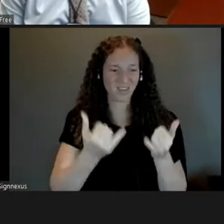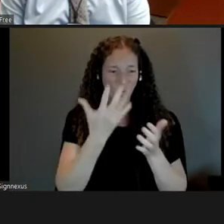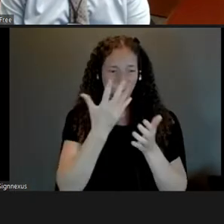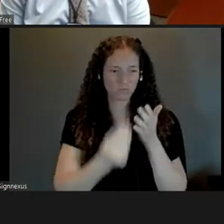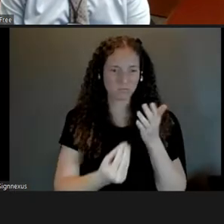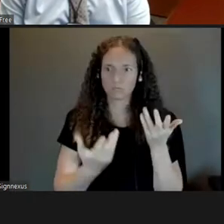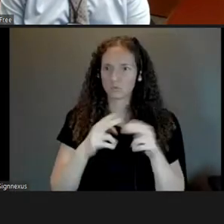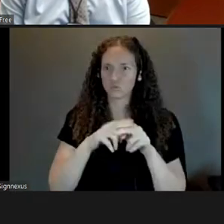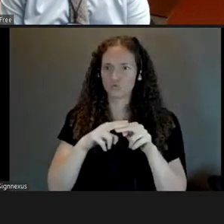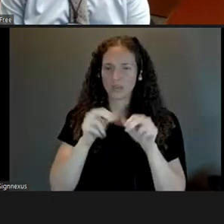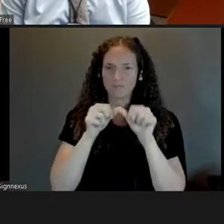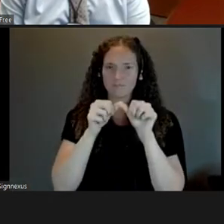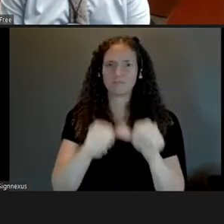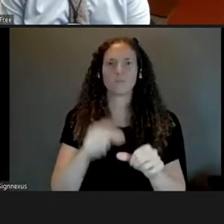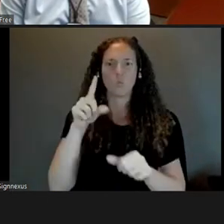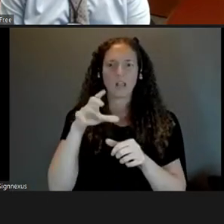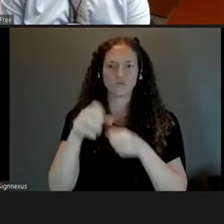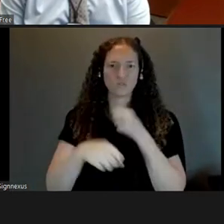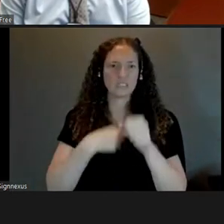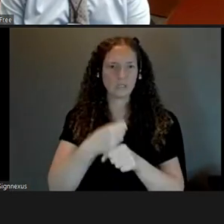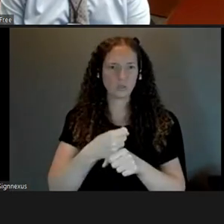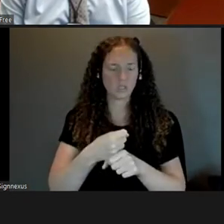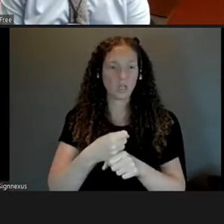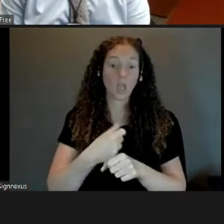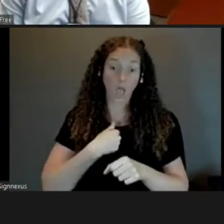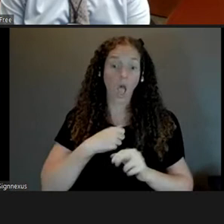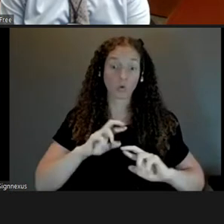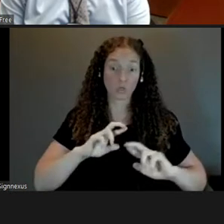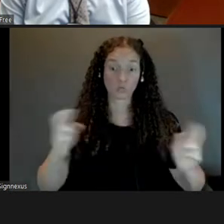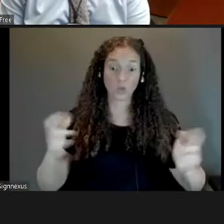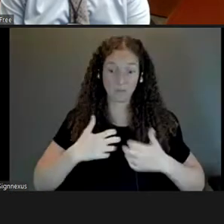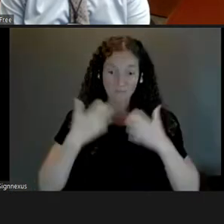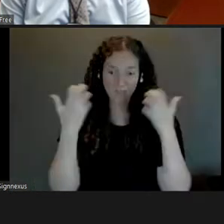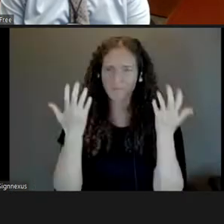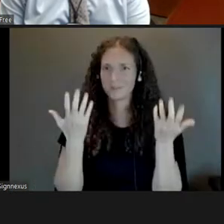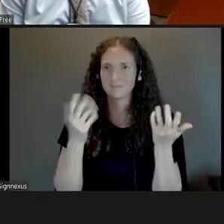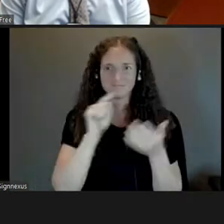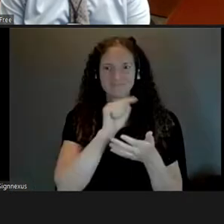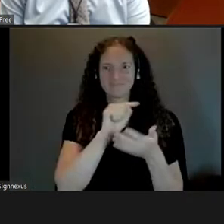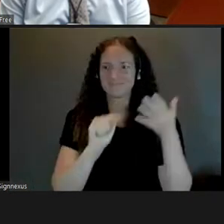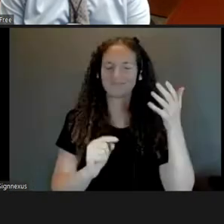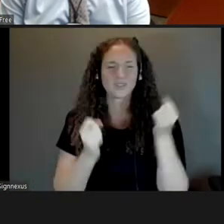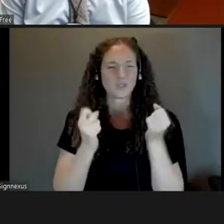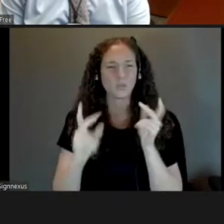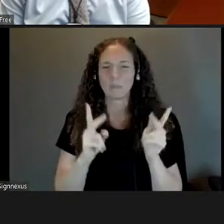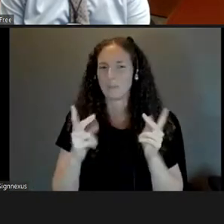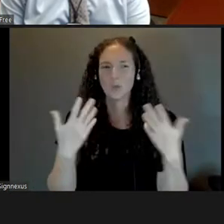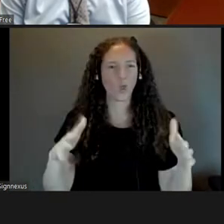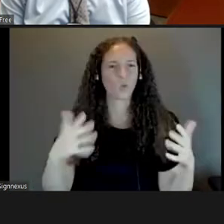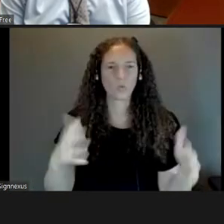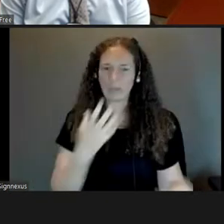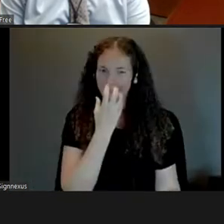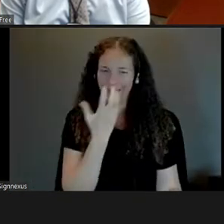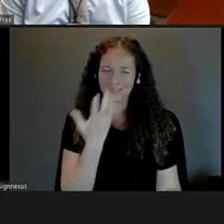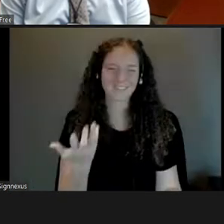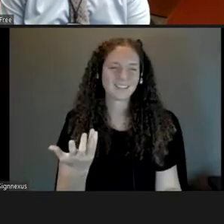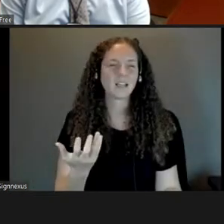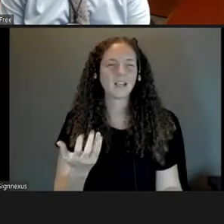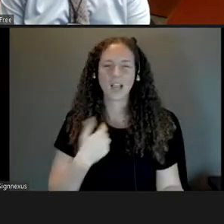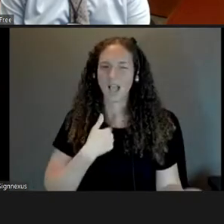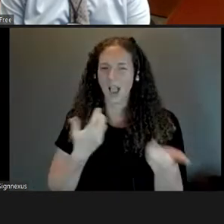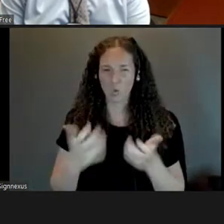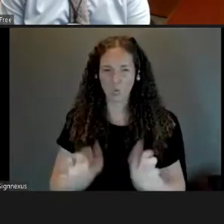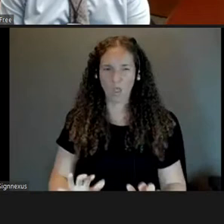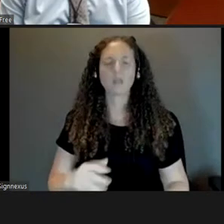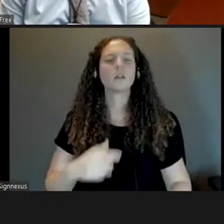You know, I was ready to get in this call and be all mad. But everyone has done that for me, so I don't want to get in the call and be mad. I just want to turn down the